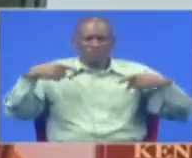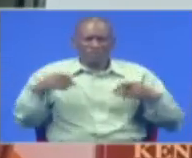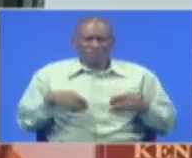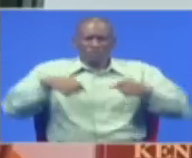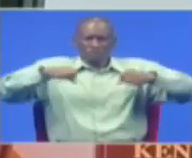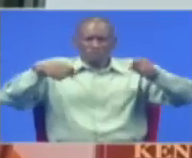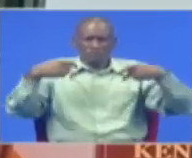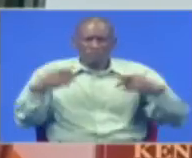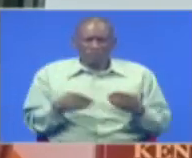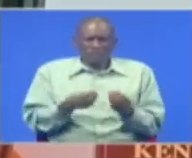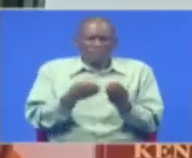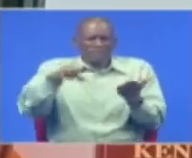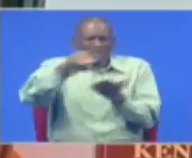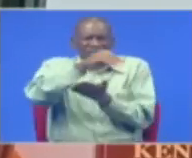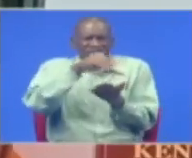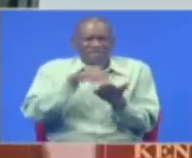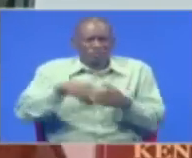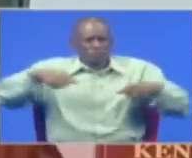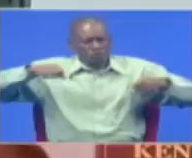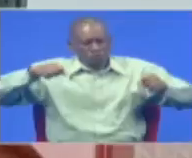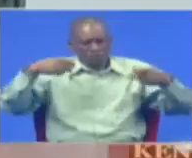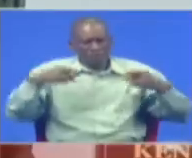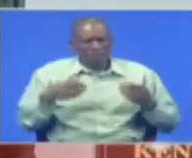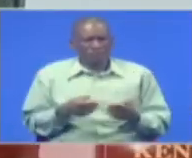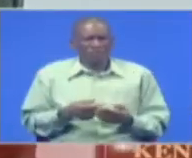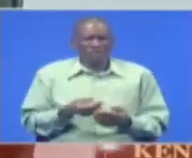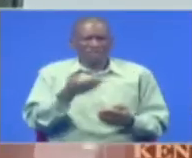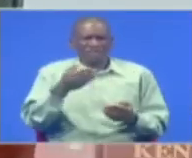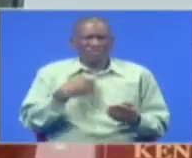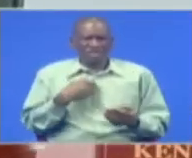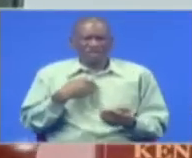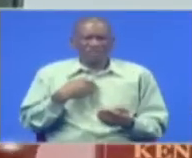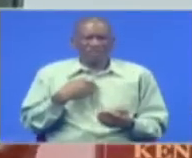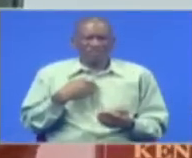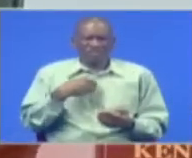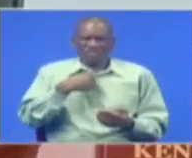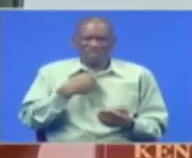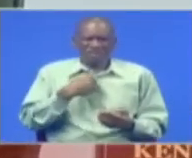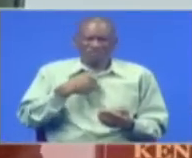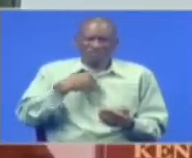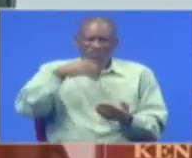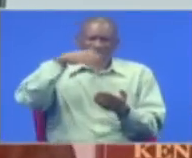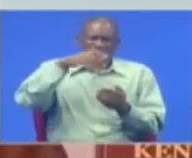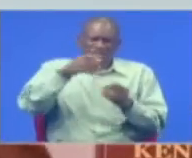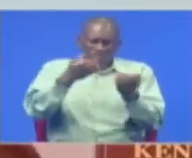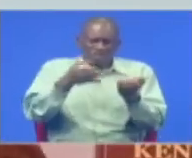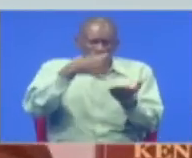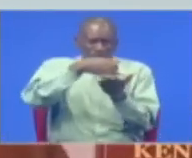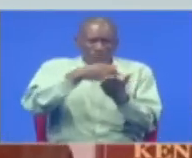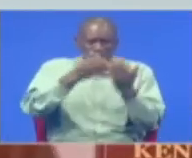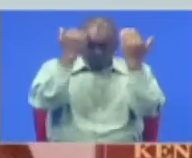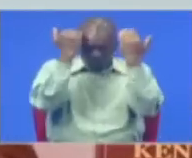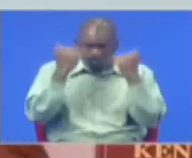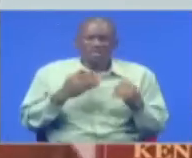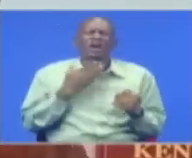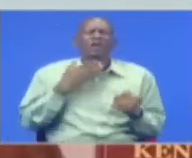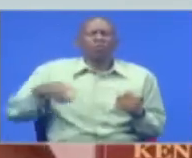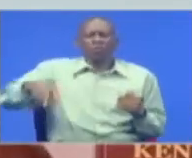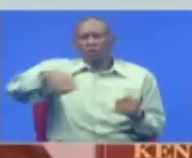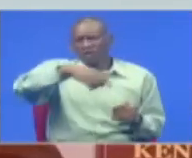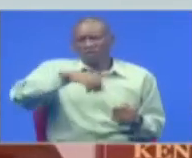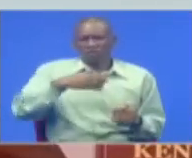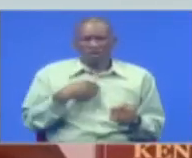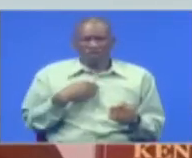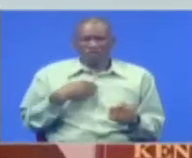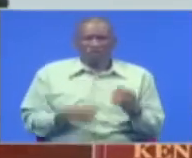many centers, they have a stake in the judiciary. I would want us to have set up